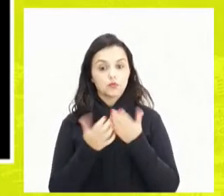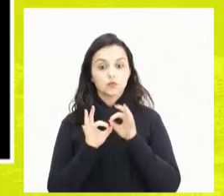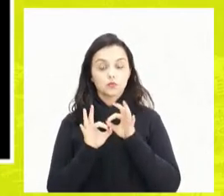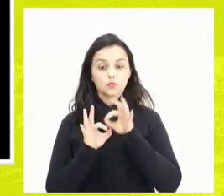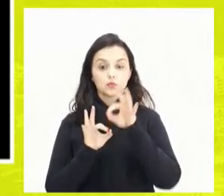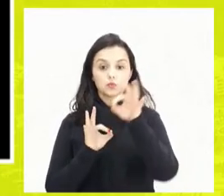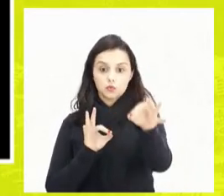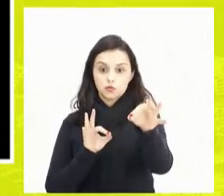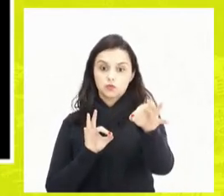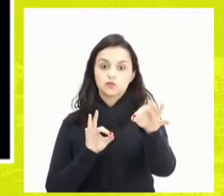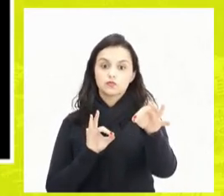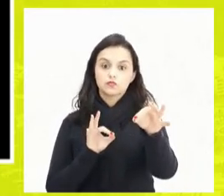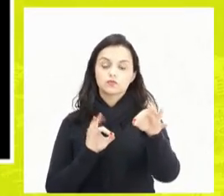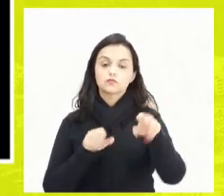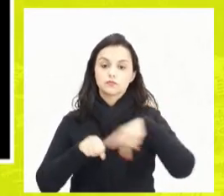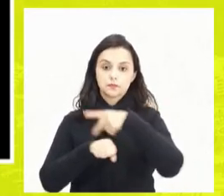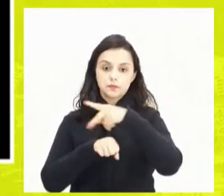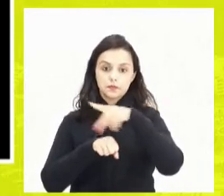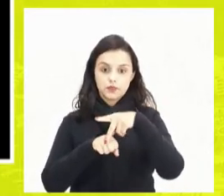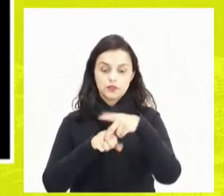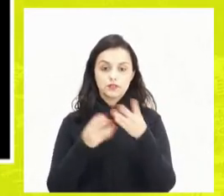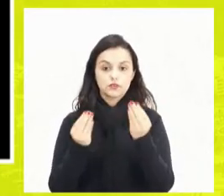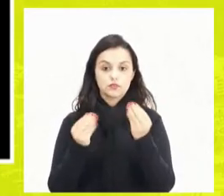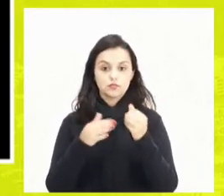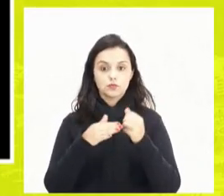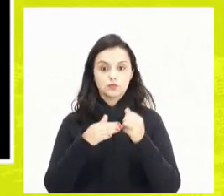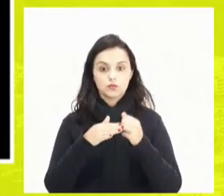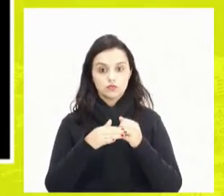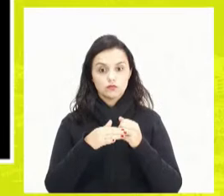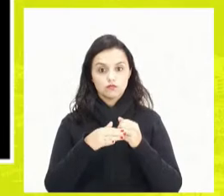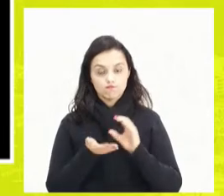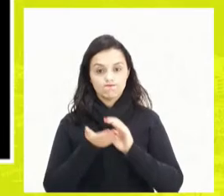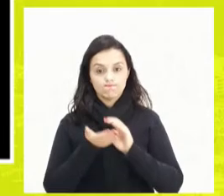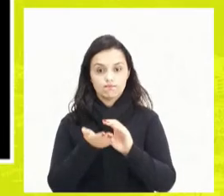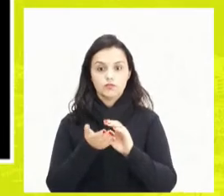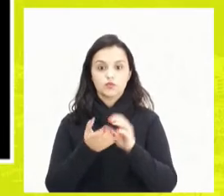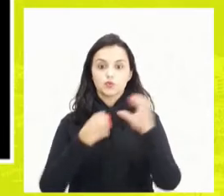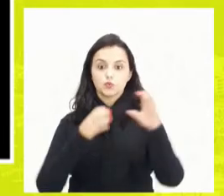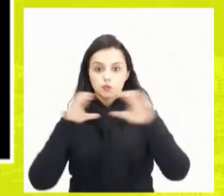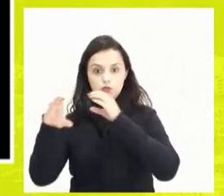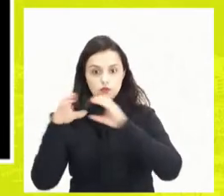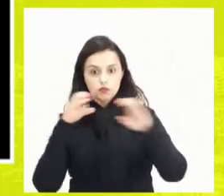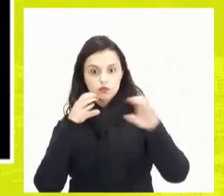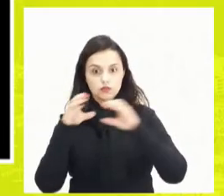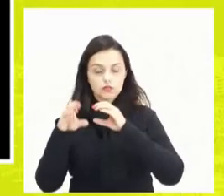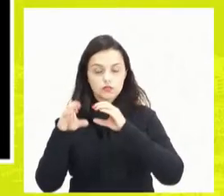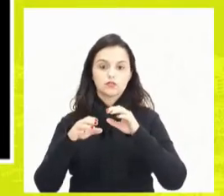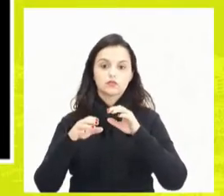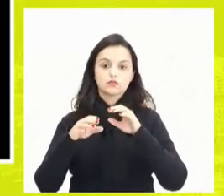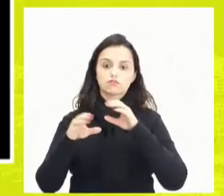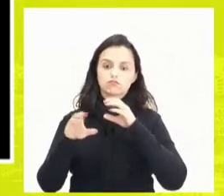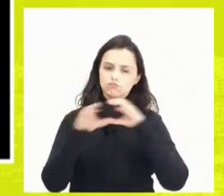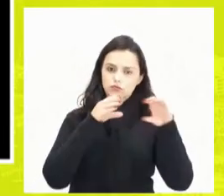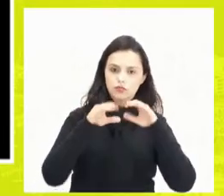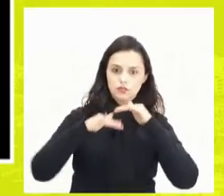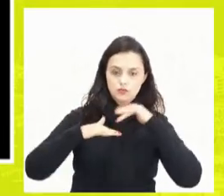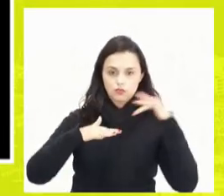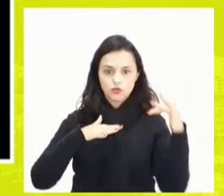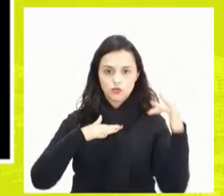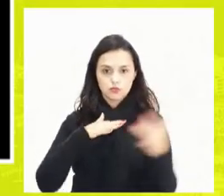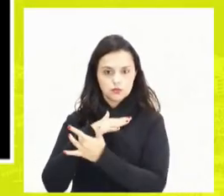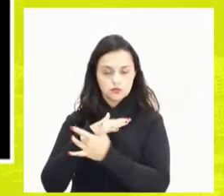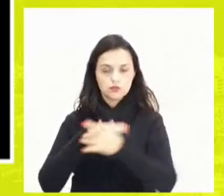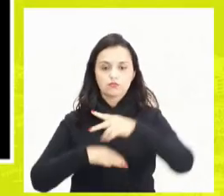misinformation fighting the countries that invest more money in that in